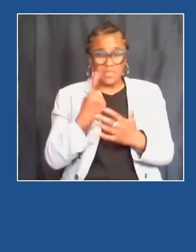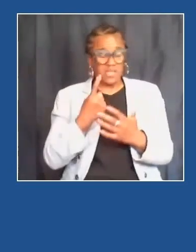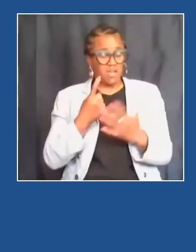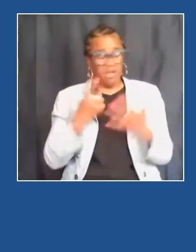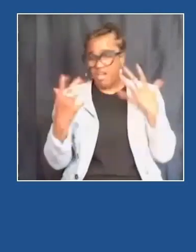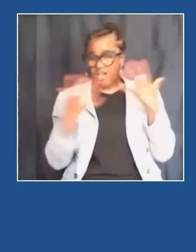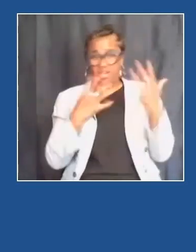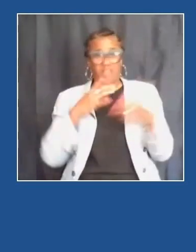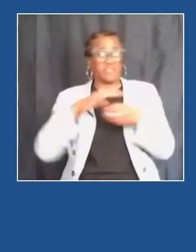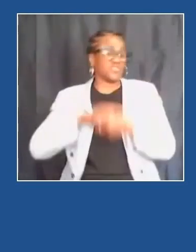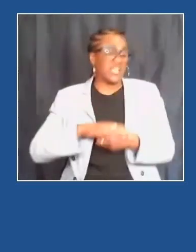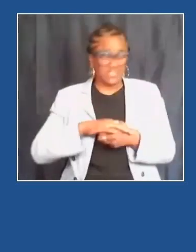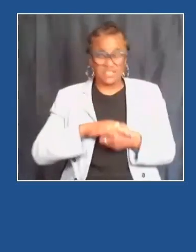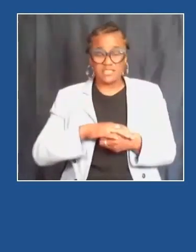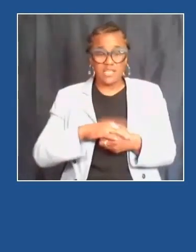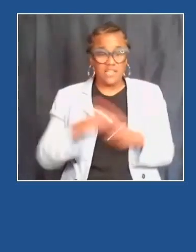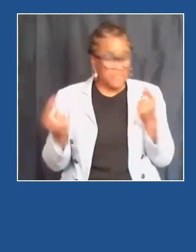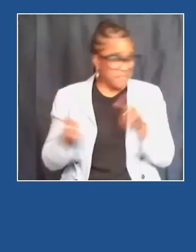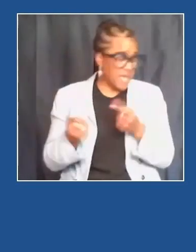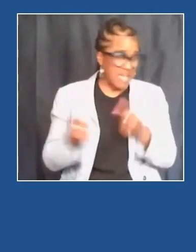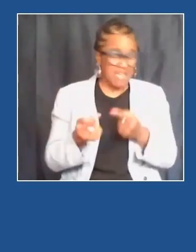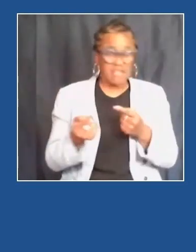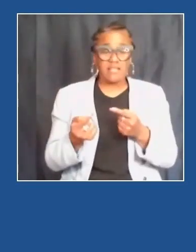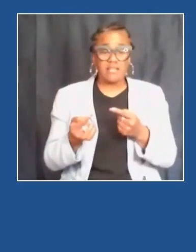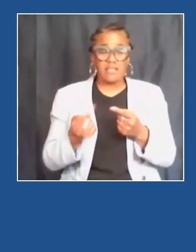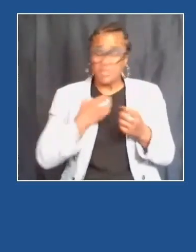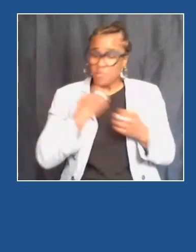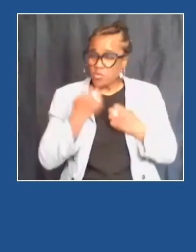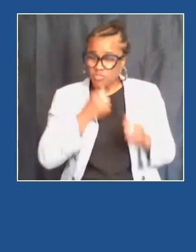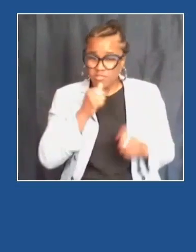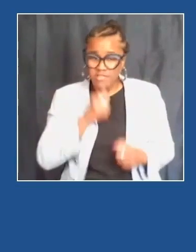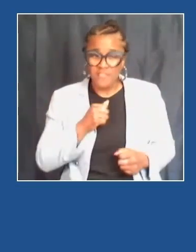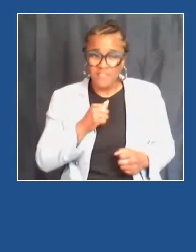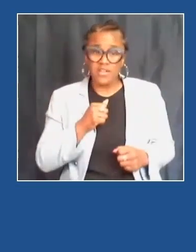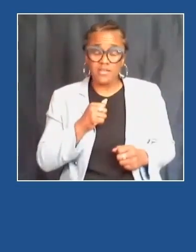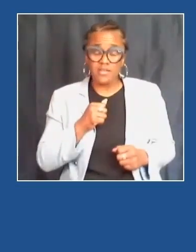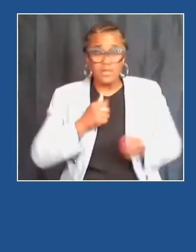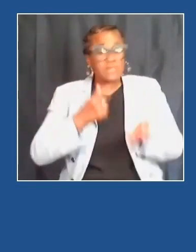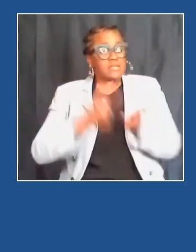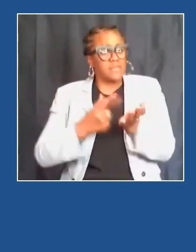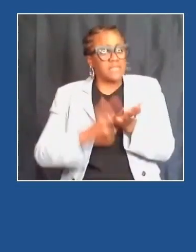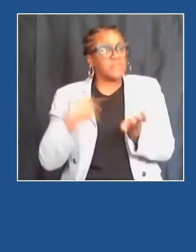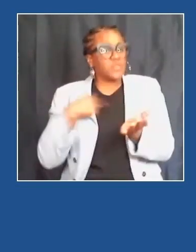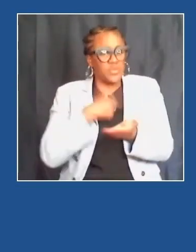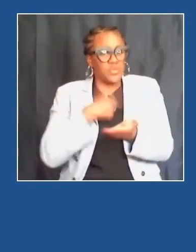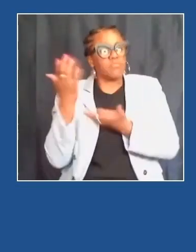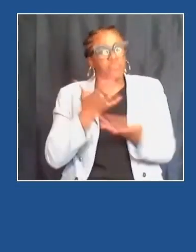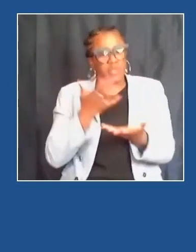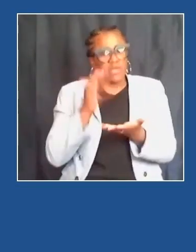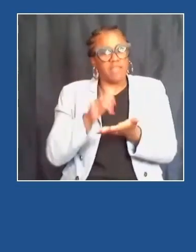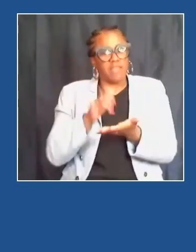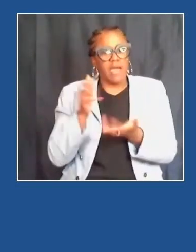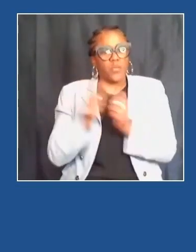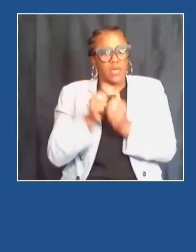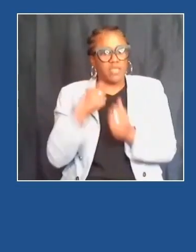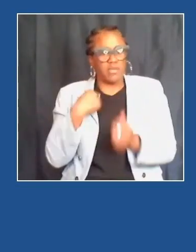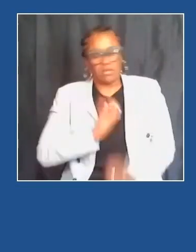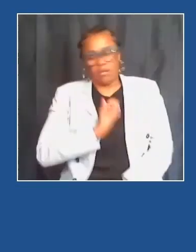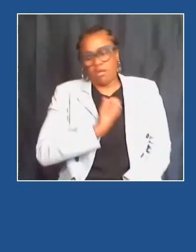stress, we have pain, emotional suffering, and then sometimes we bring that with us and then